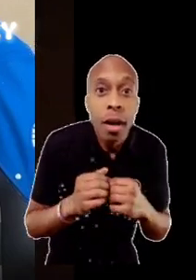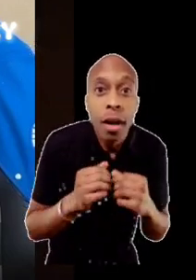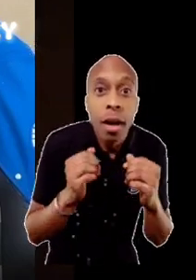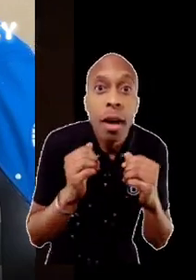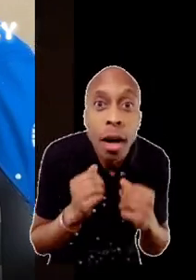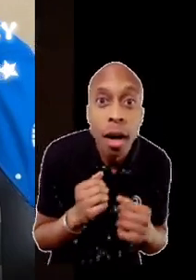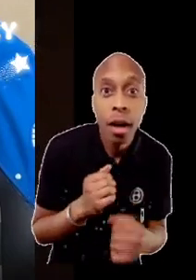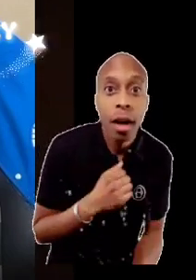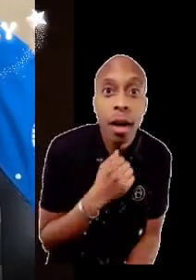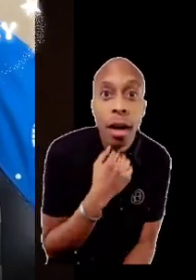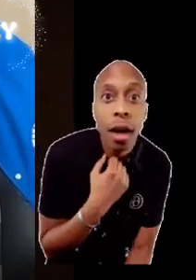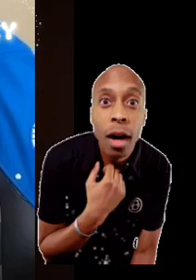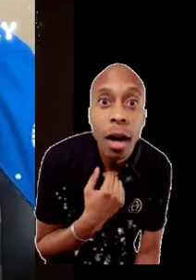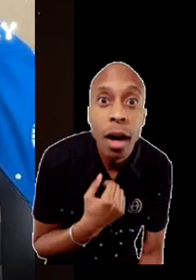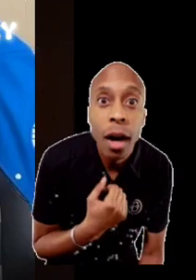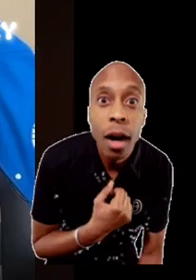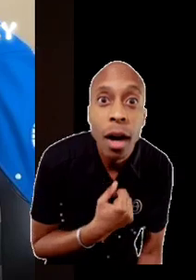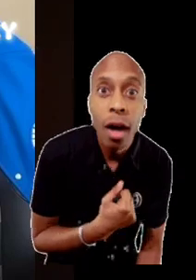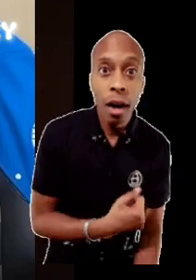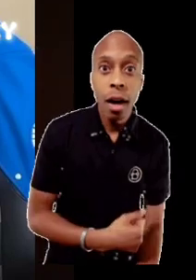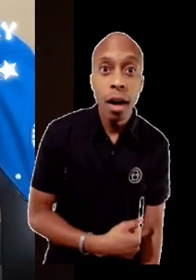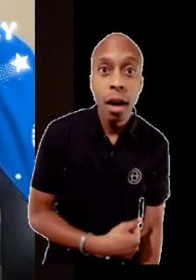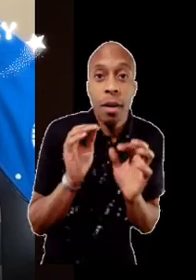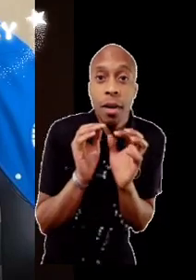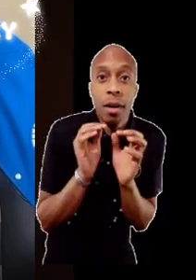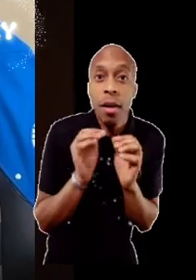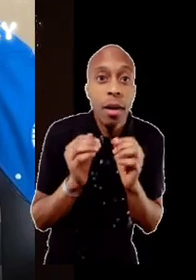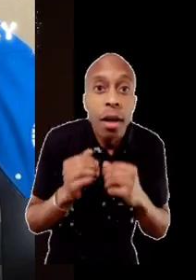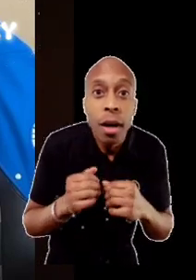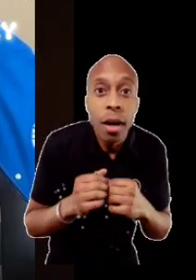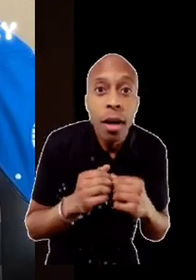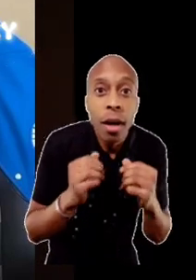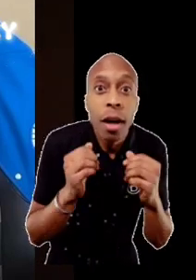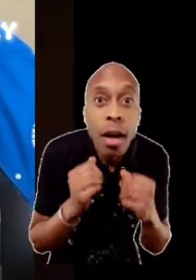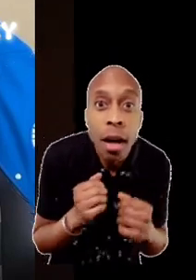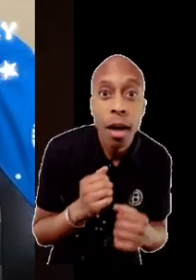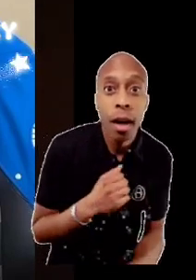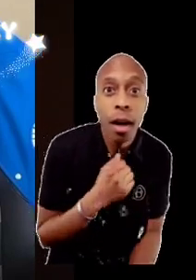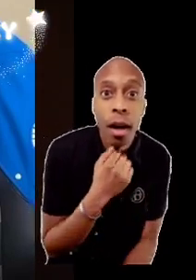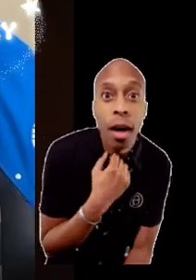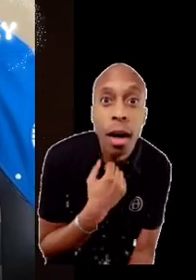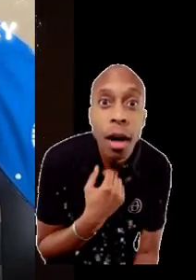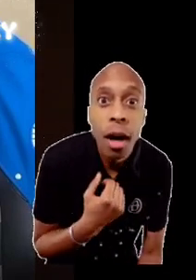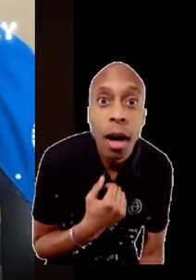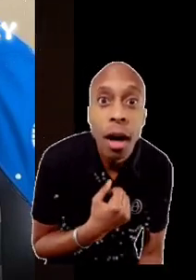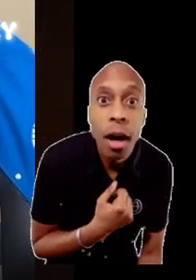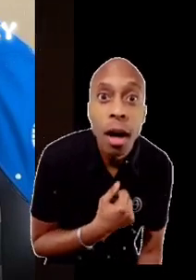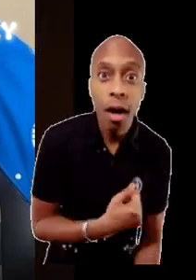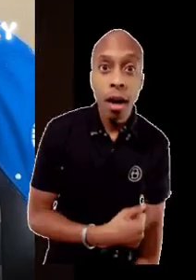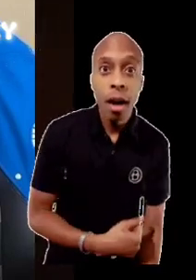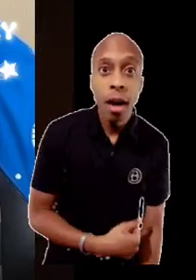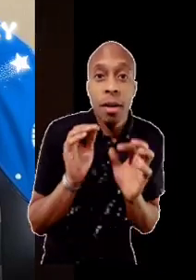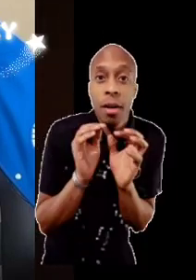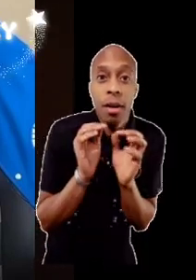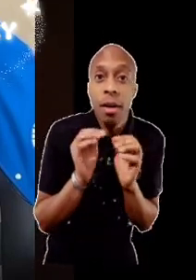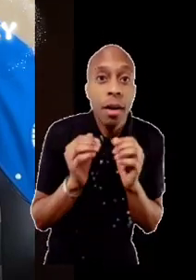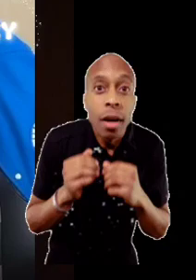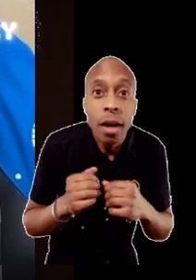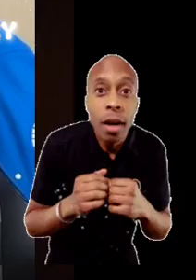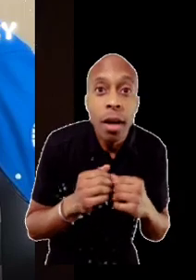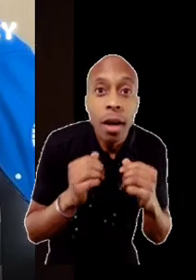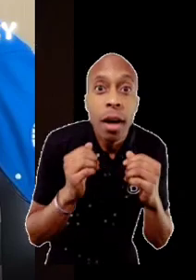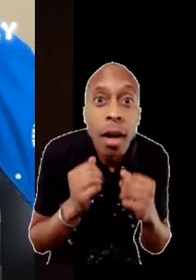so. And if you no send out Dwayne, yo, if you no send out Dwayne